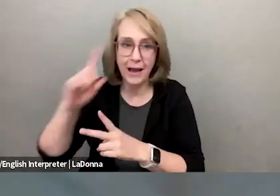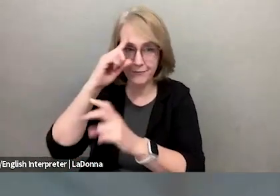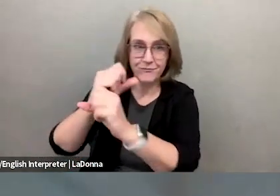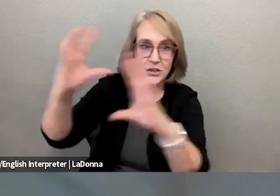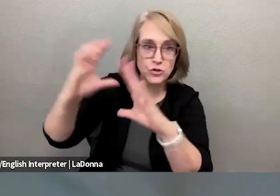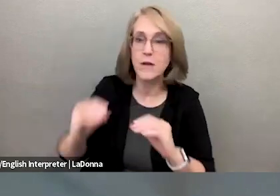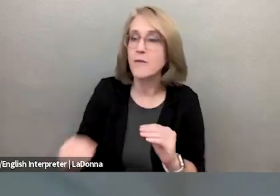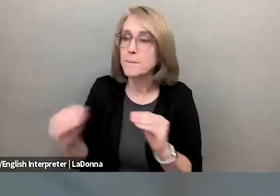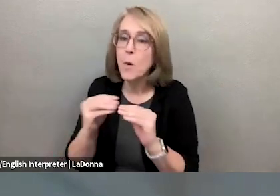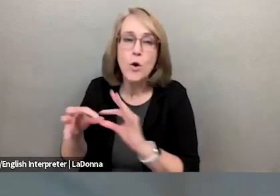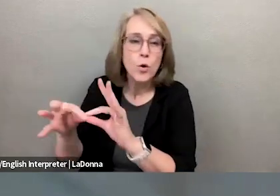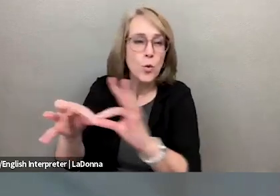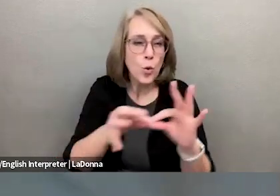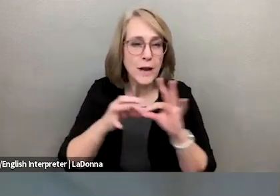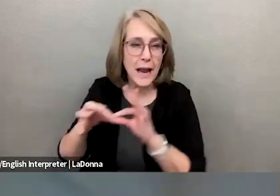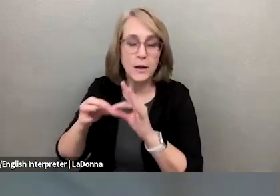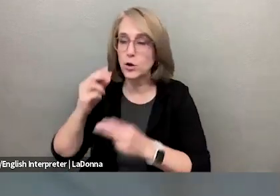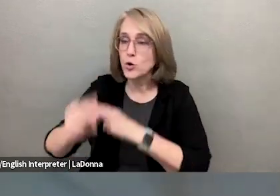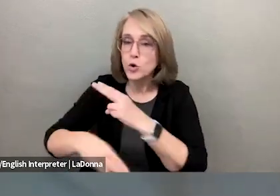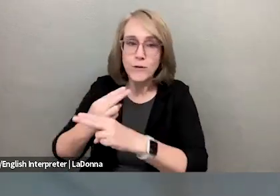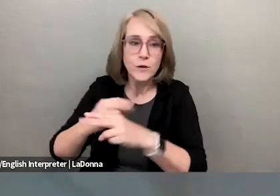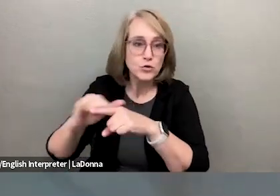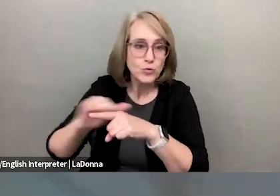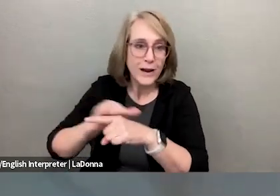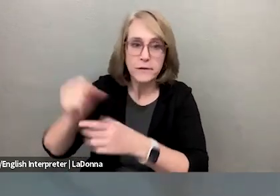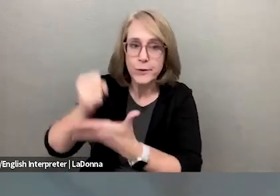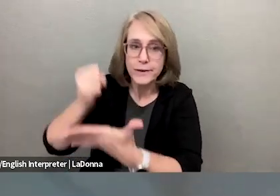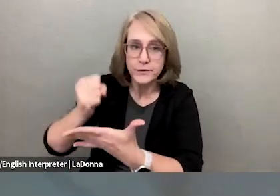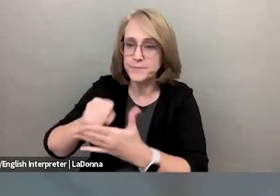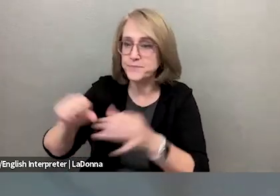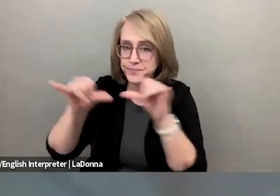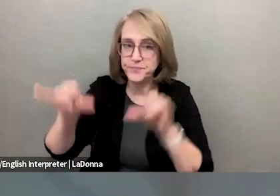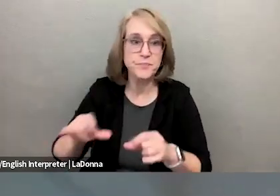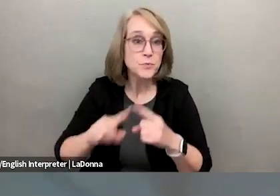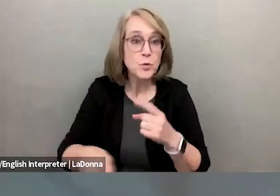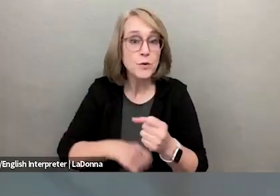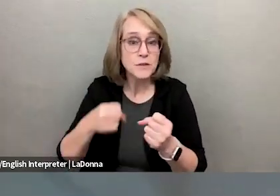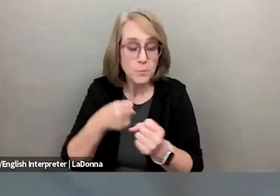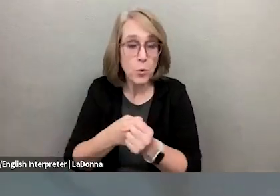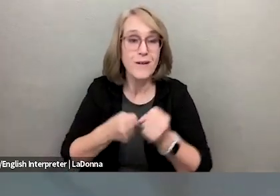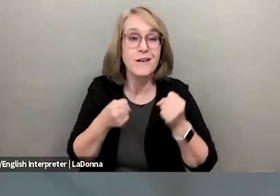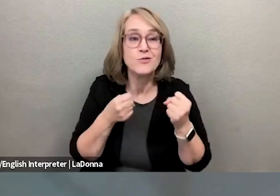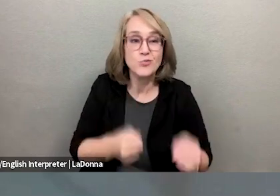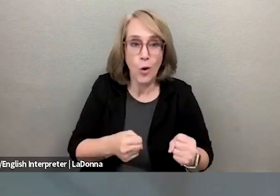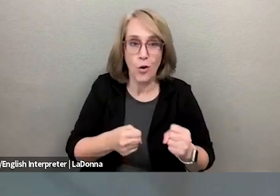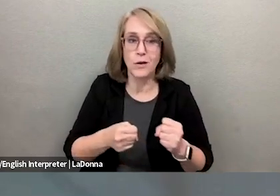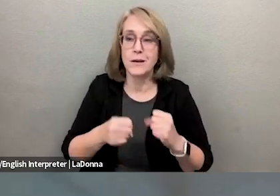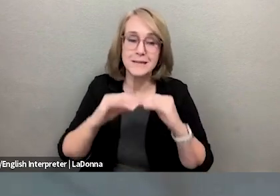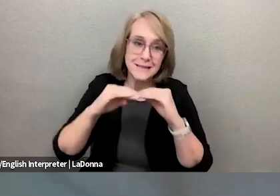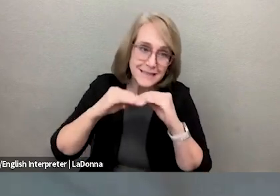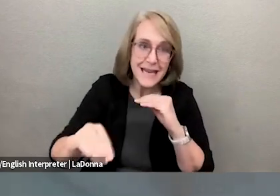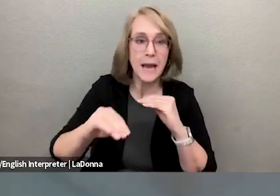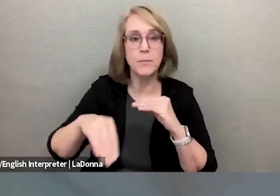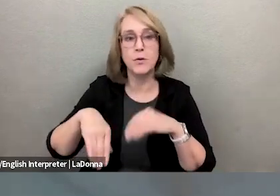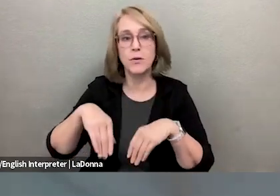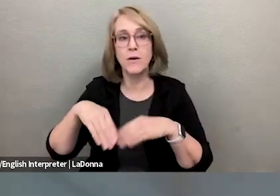more coordinated universal training and credentialing system to support a strong, stable, flexible